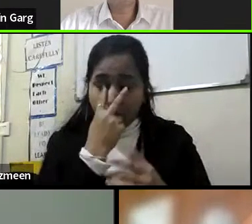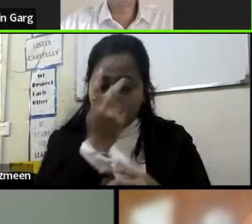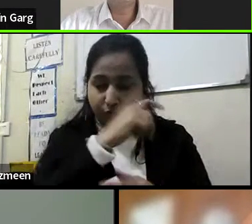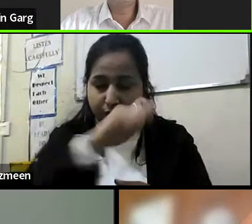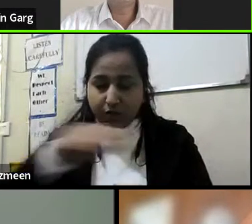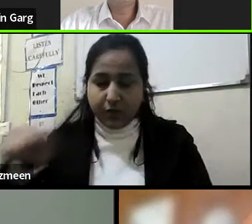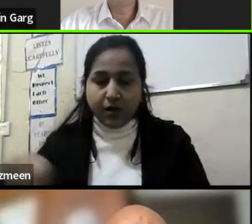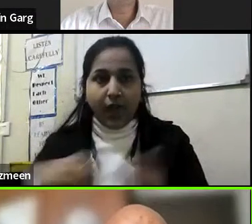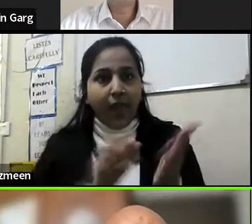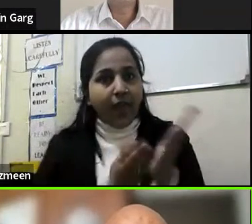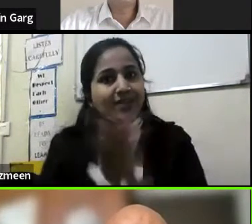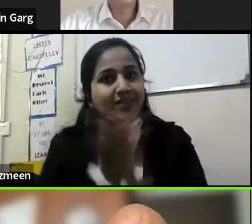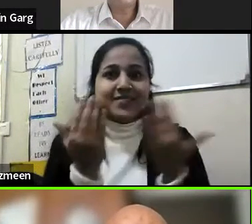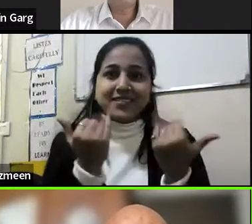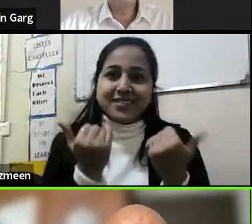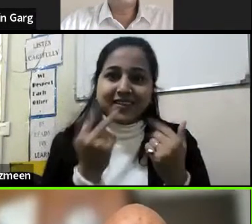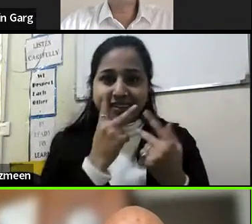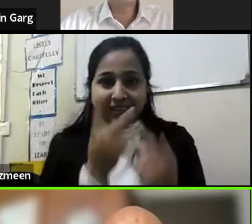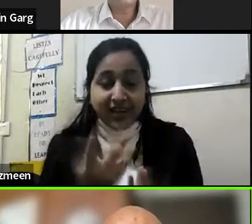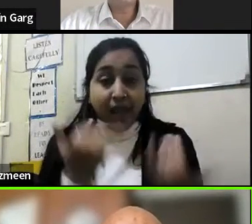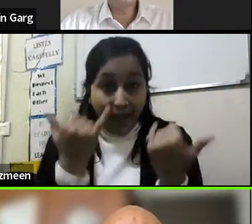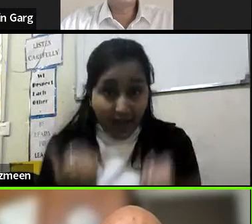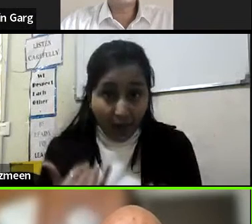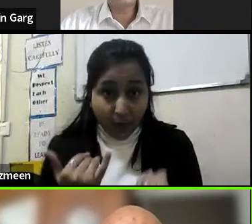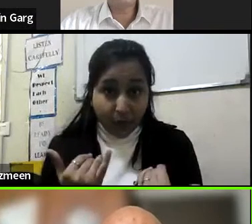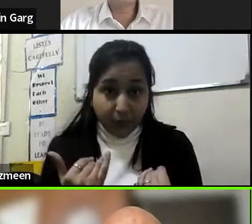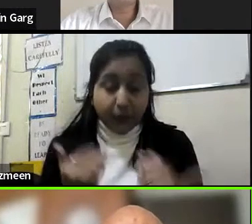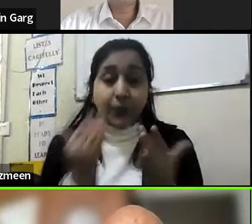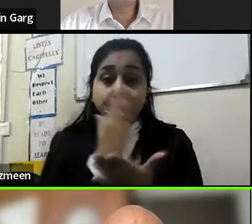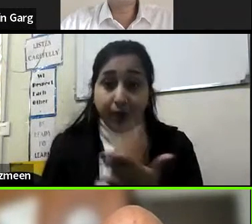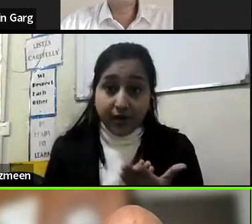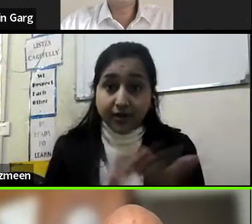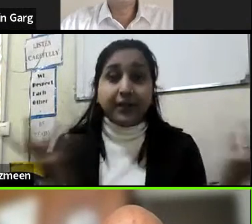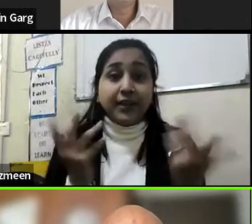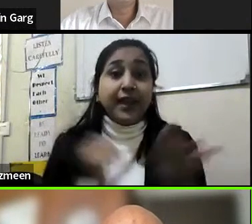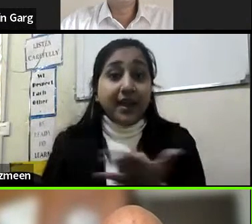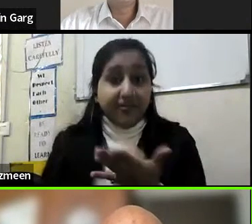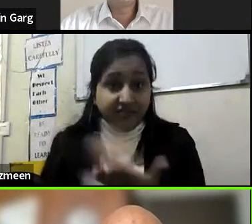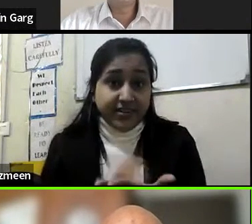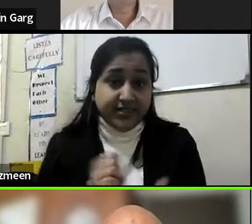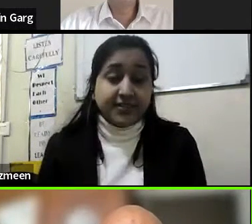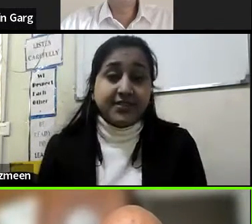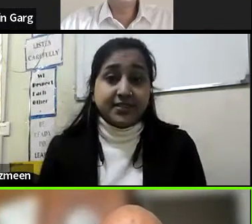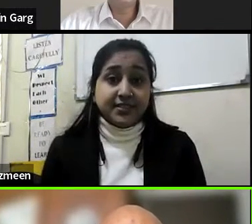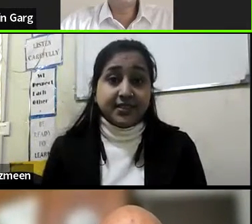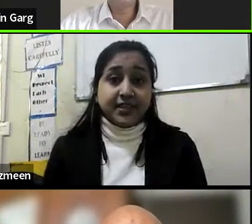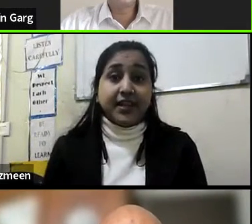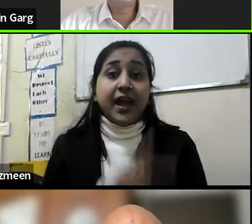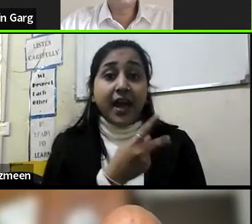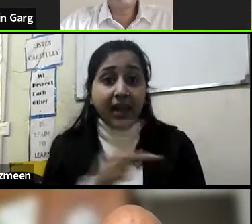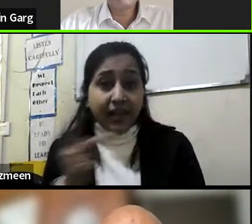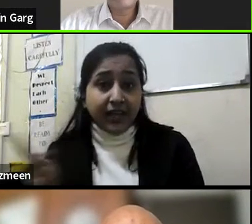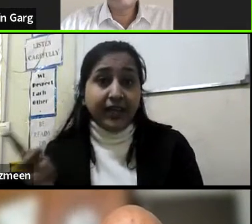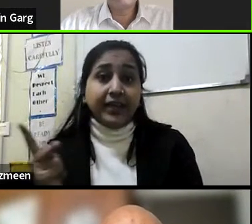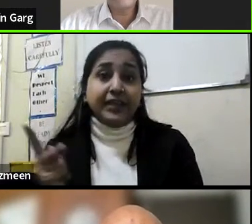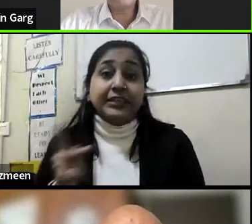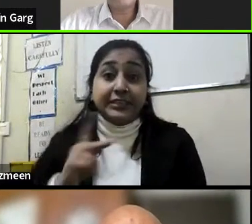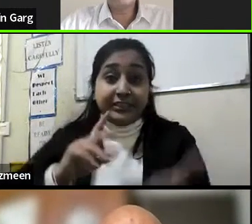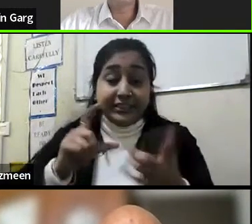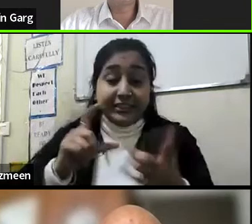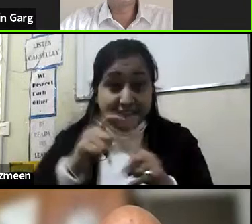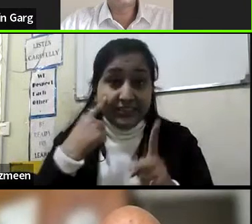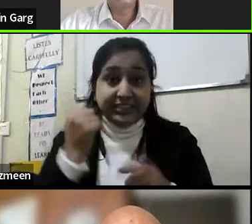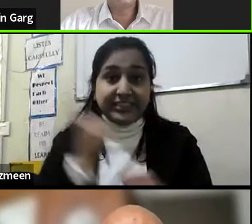employees. So, but now, as a part of its efforts towards digital inclusion,